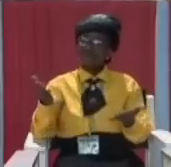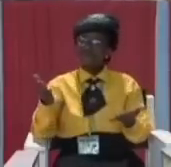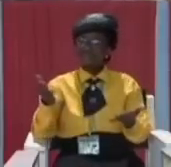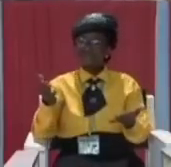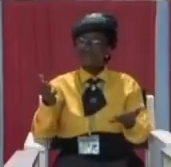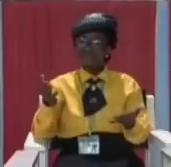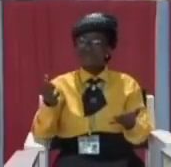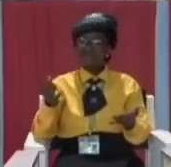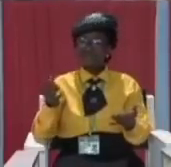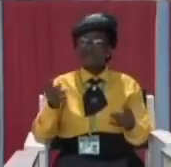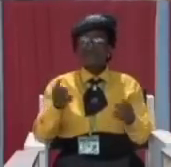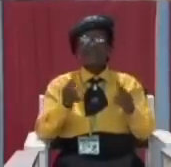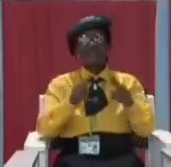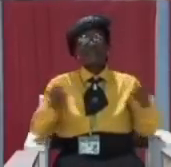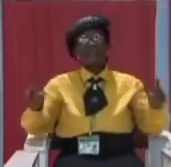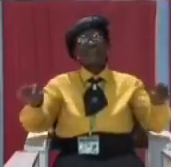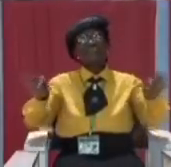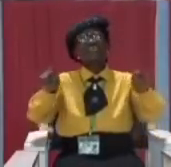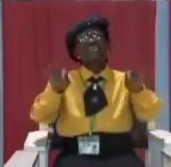extraordinarily precious.